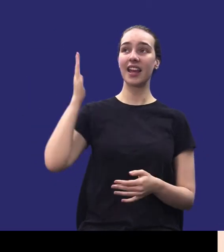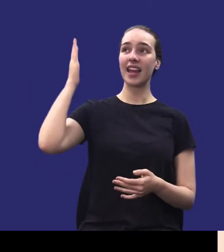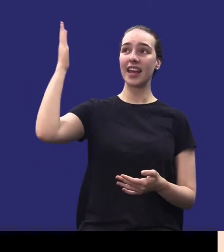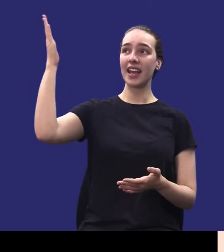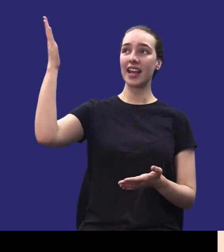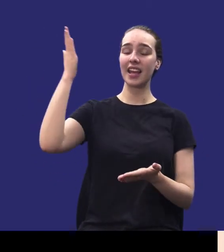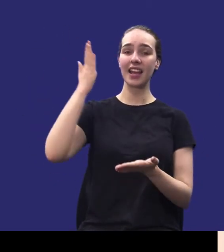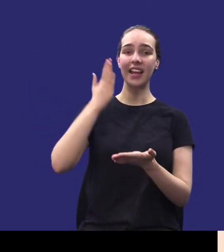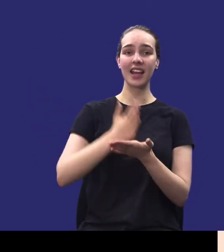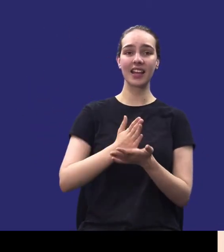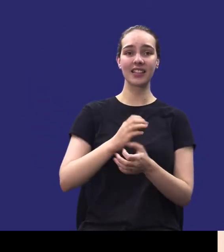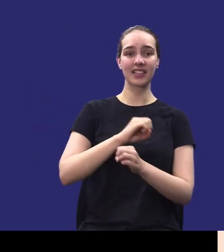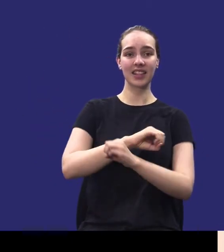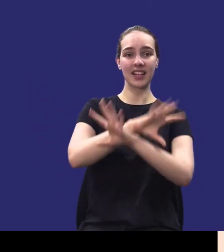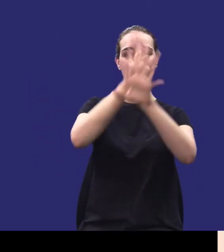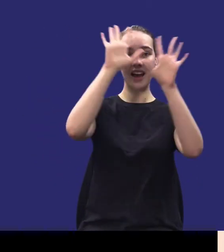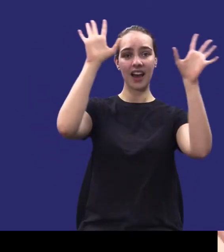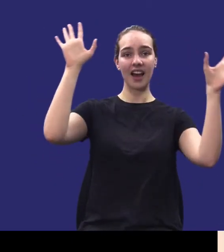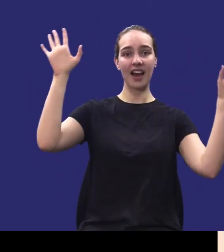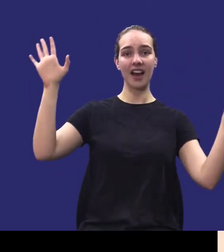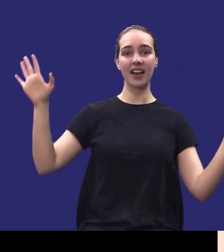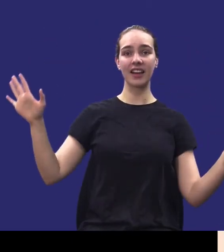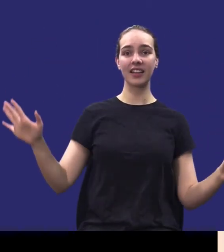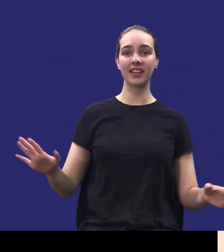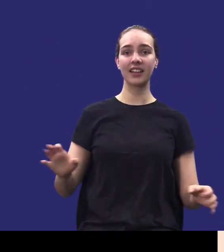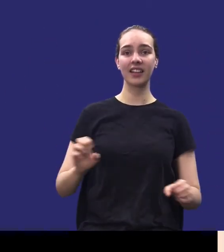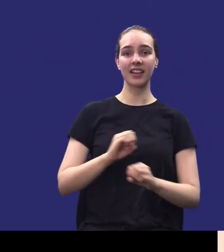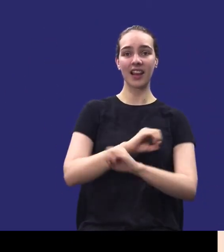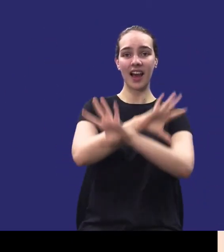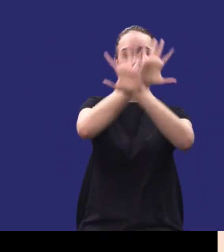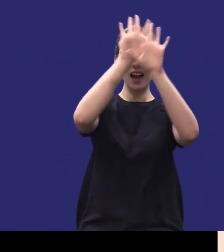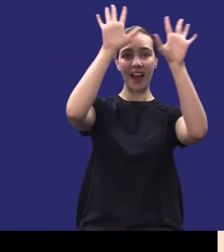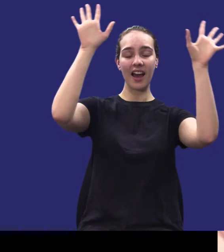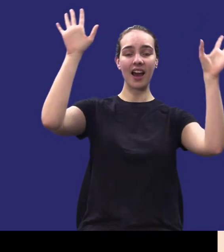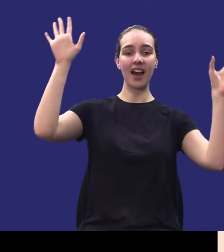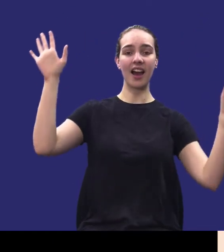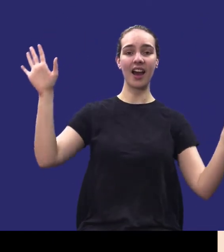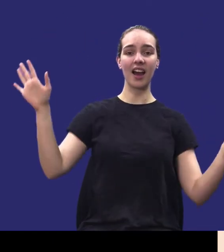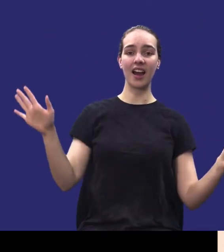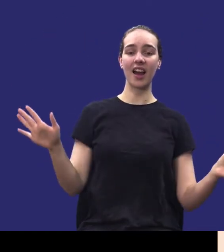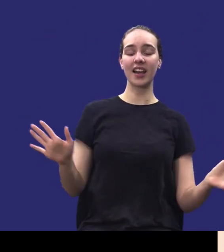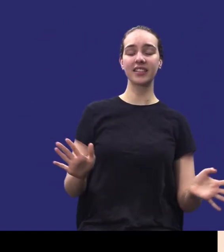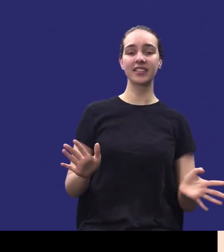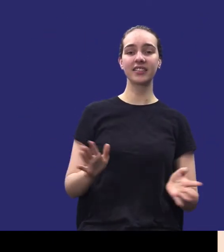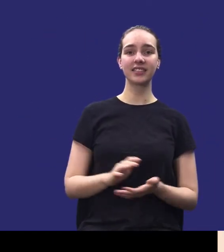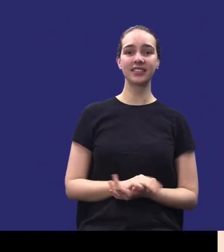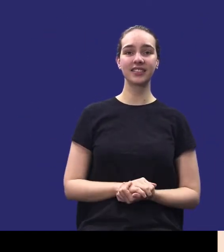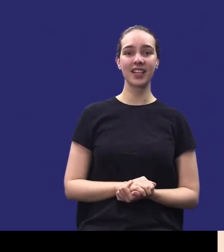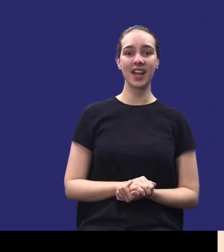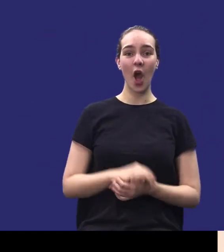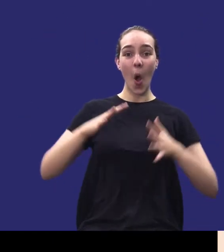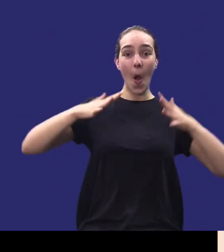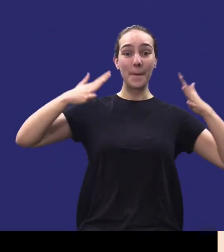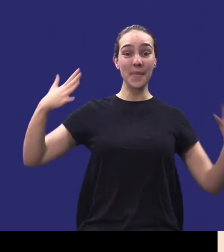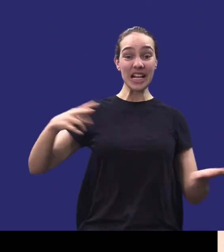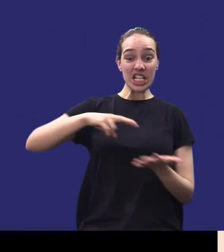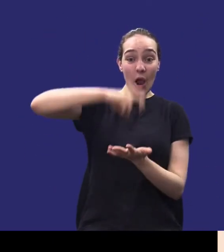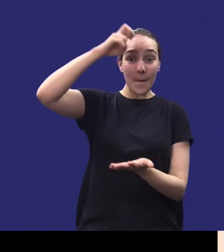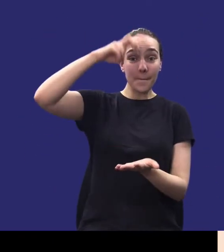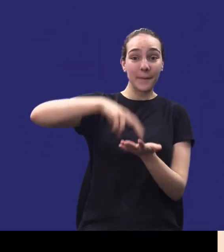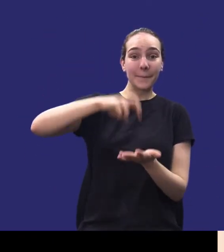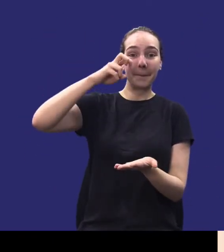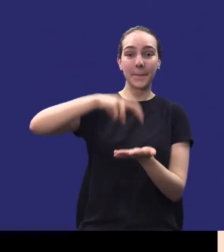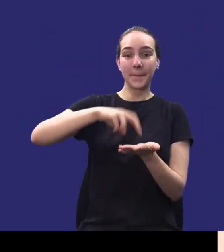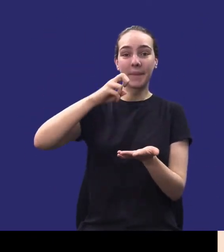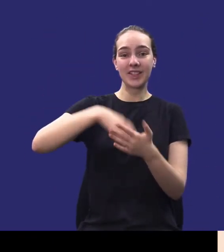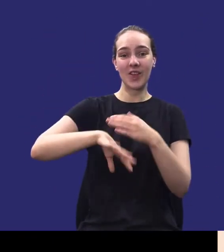light. He is the light. The light. Really big jump.